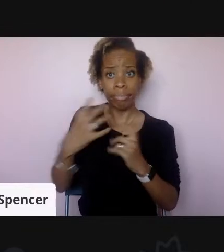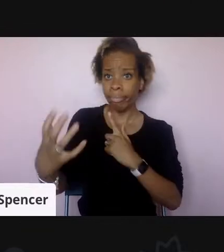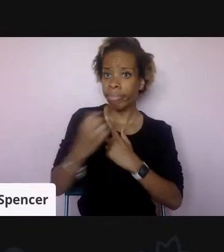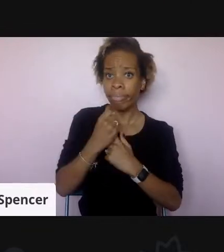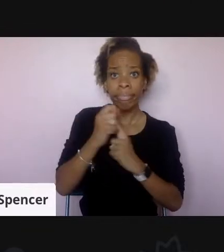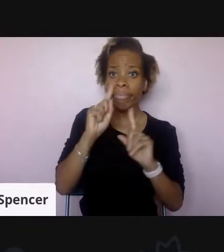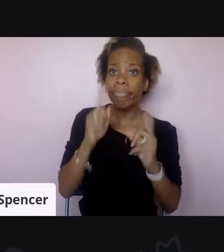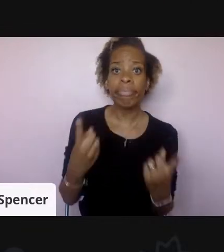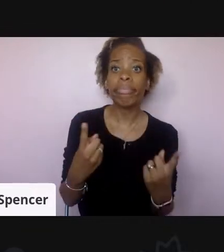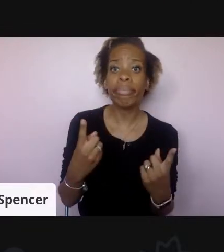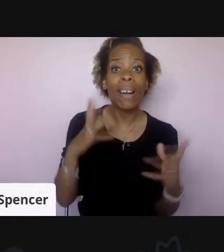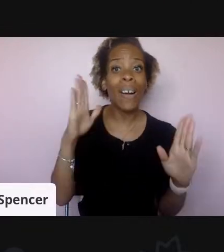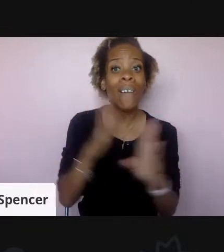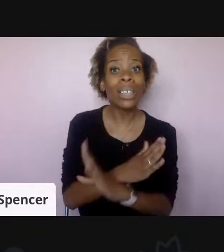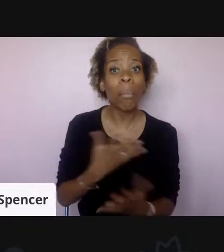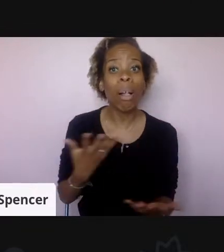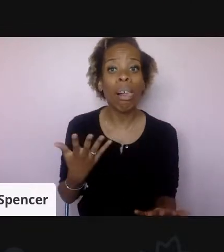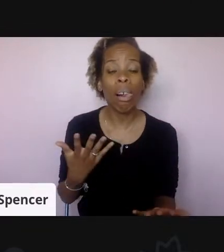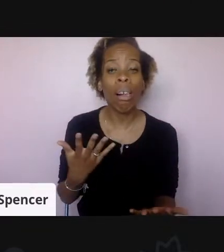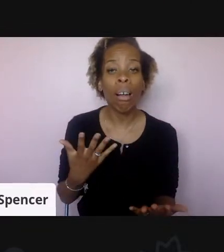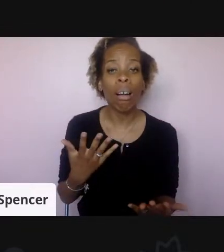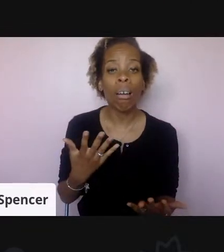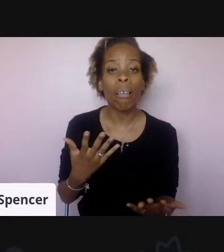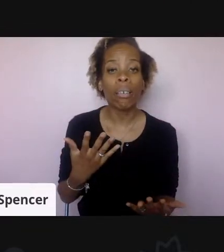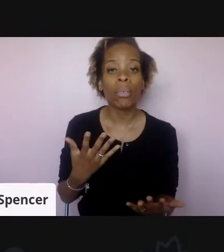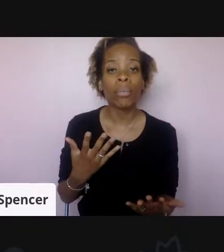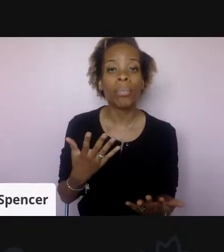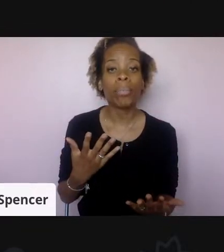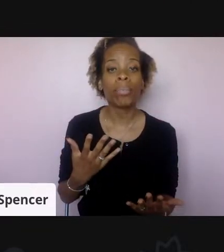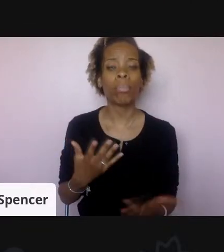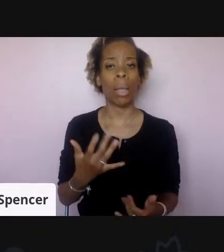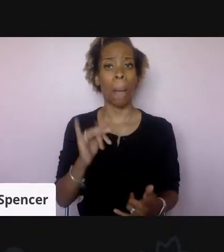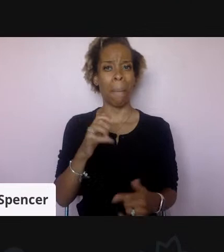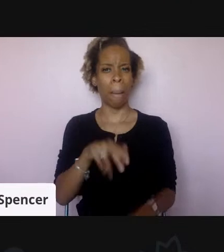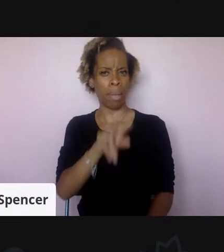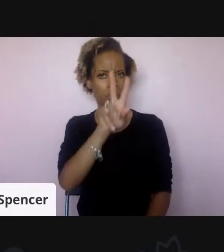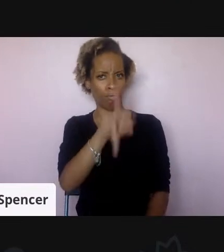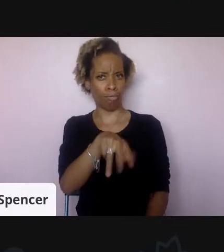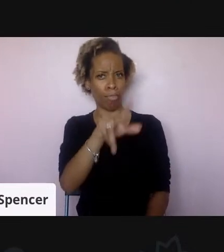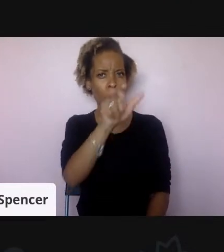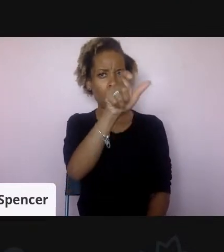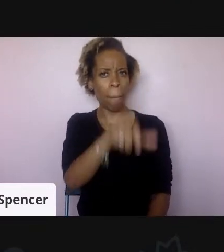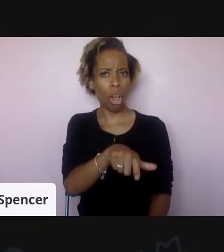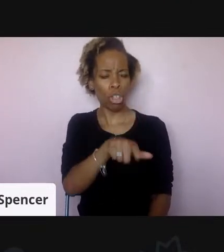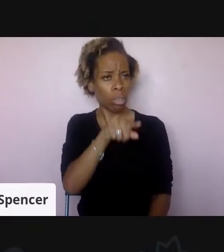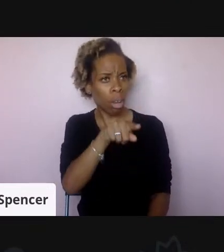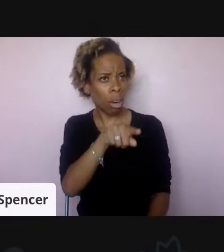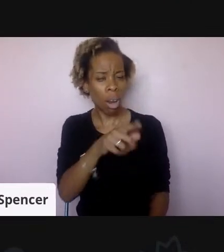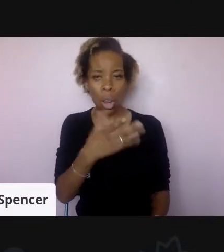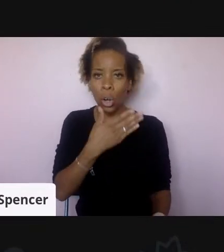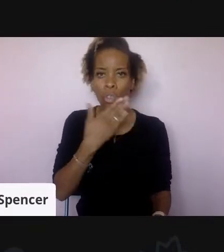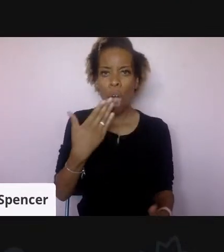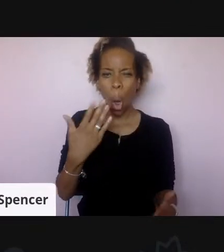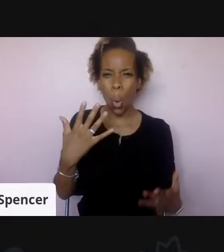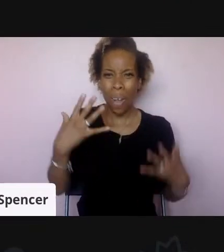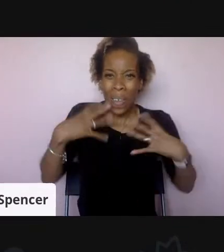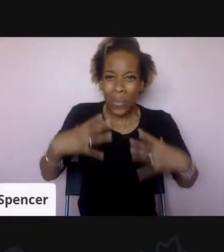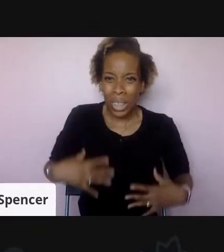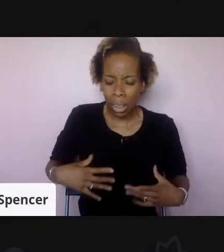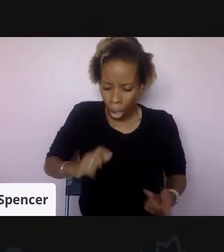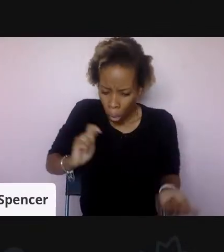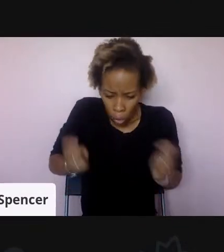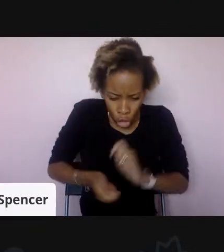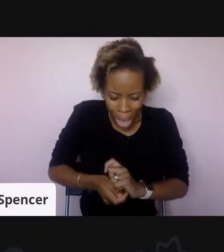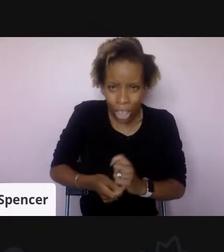disabilities. These are not easily recognised, and a person may not need an external aid to support them, such